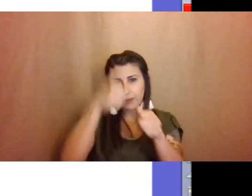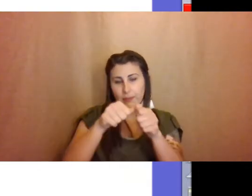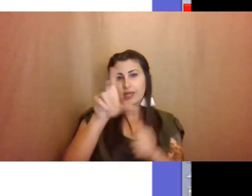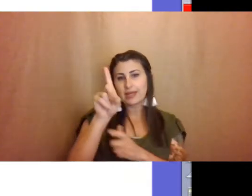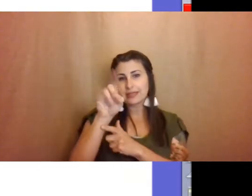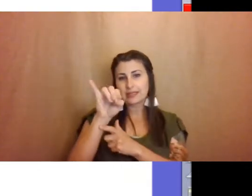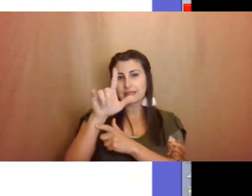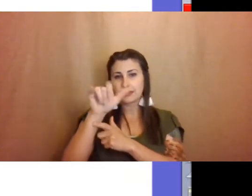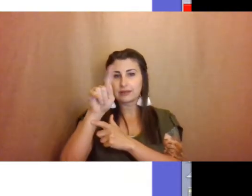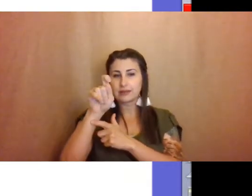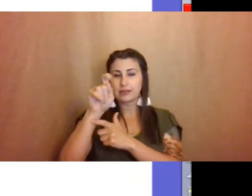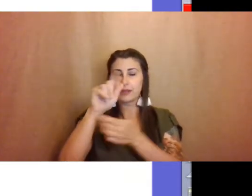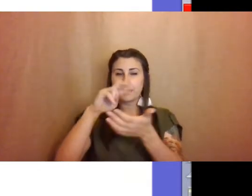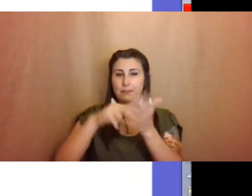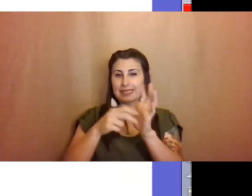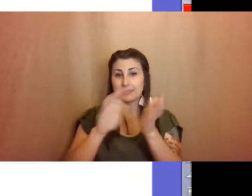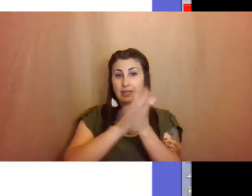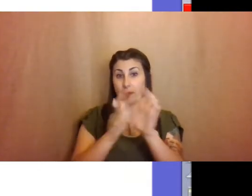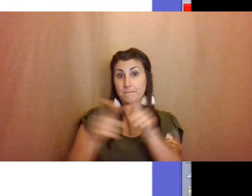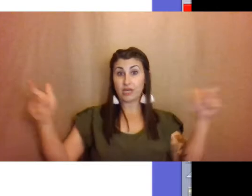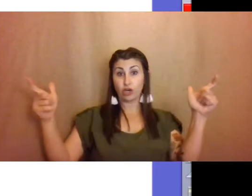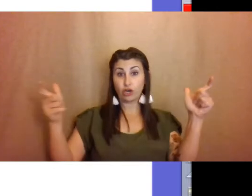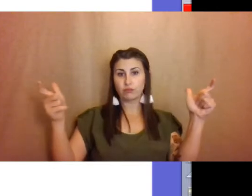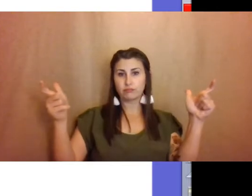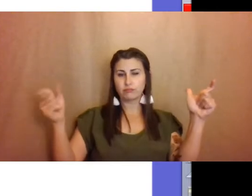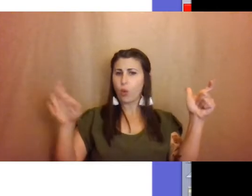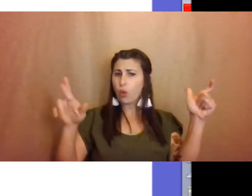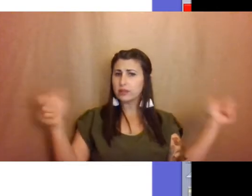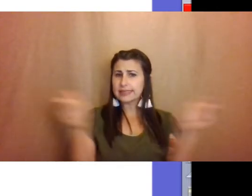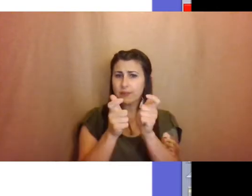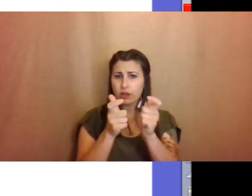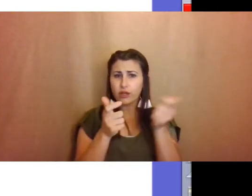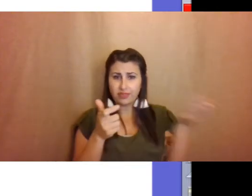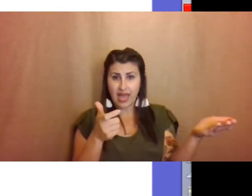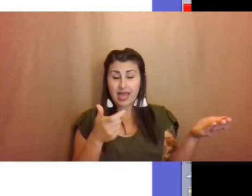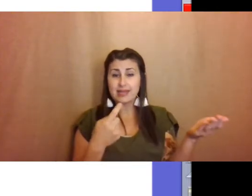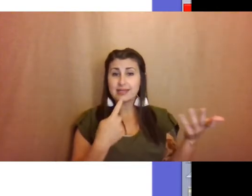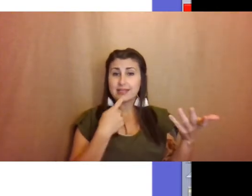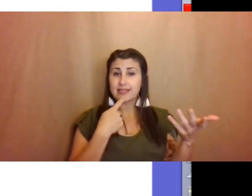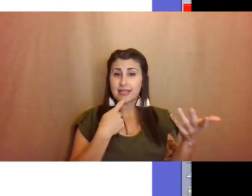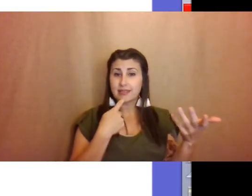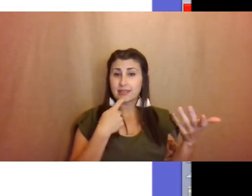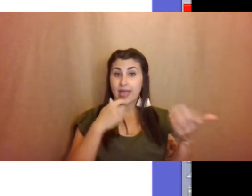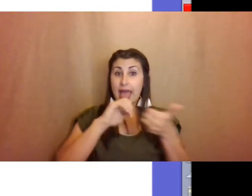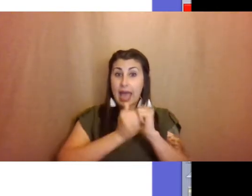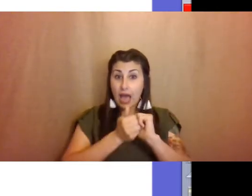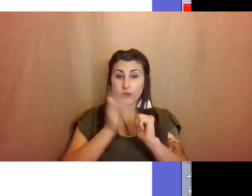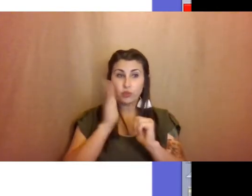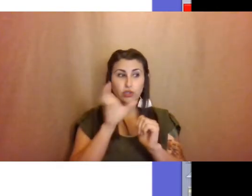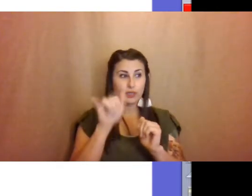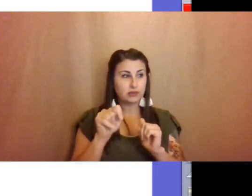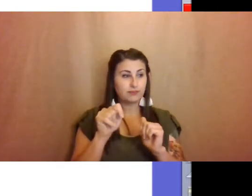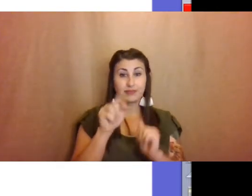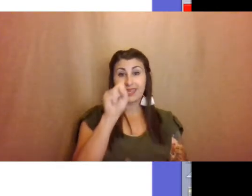or smaller. That's what this is representing right here. How am I going to dilate it? This stands for scale